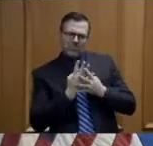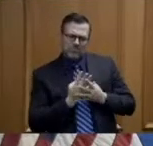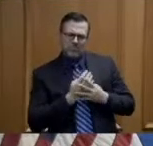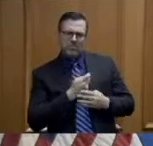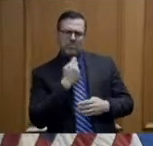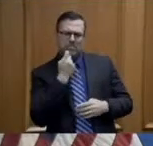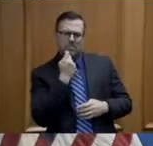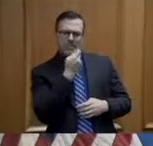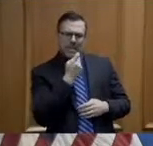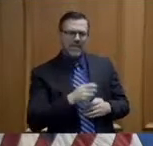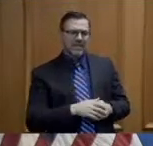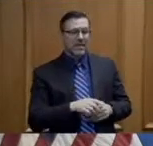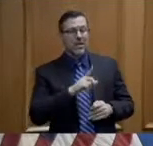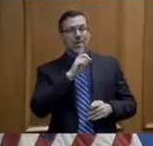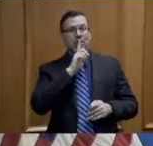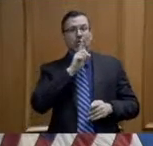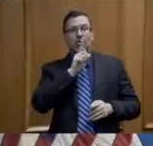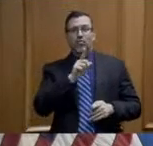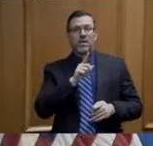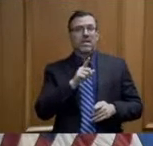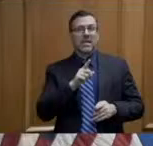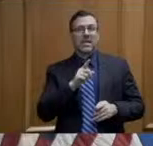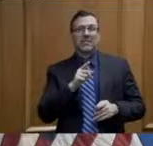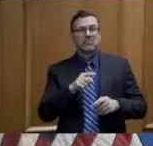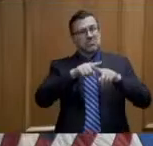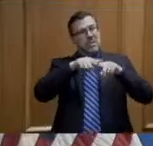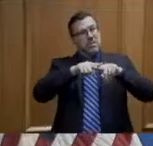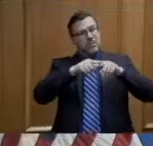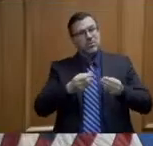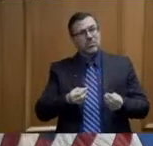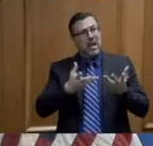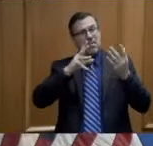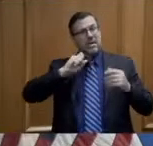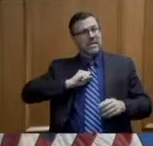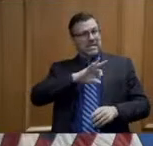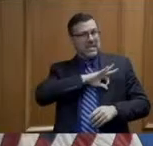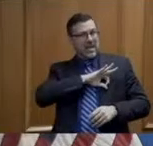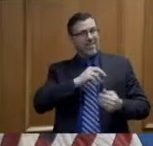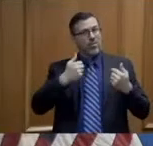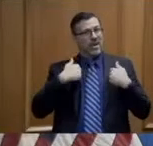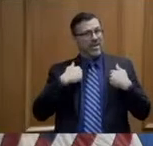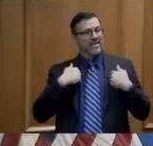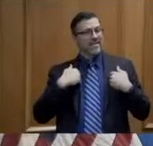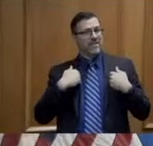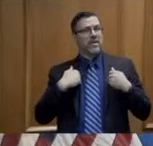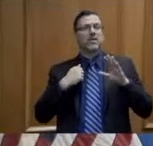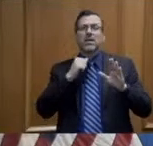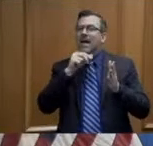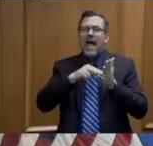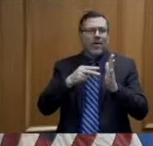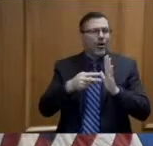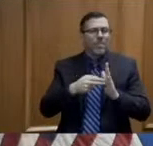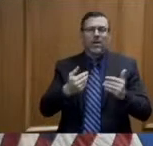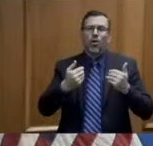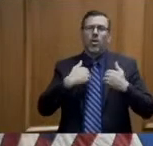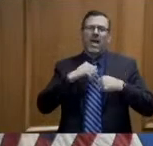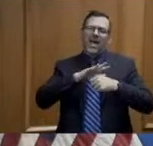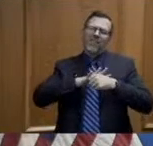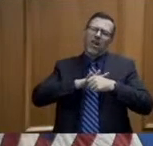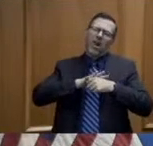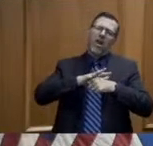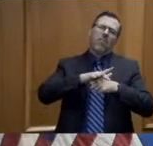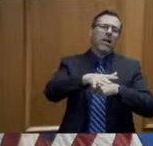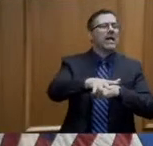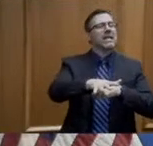rate limiting step is just hours and manpower at this point. I'm not asserting that we have unlimited supplies, because we do